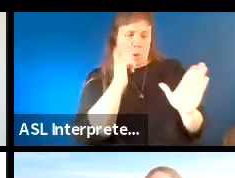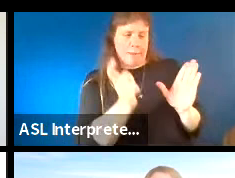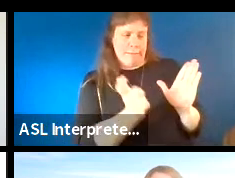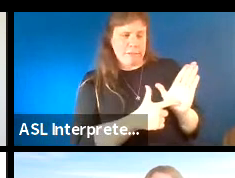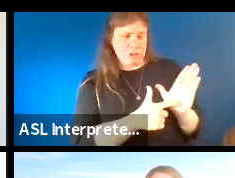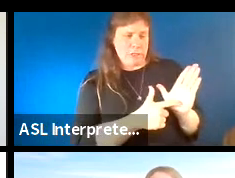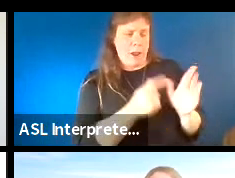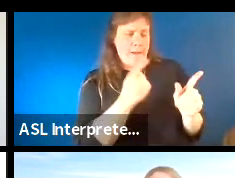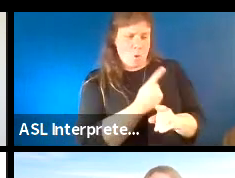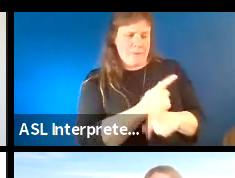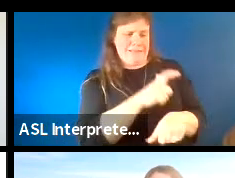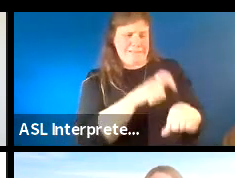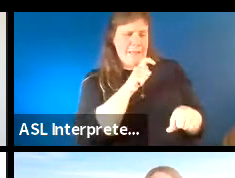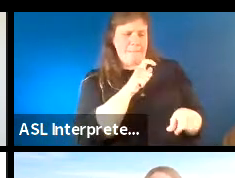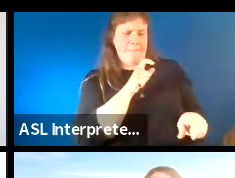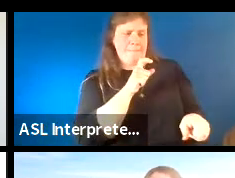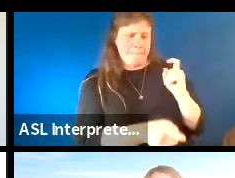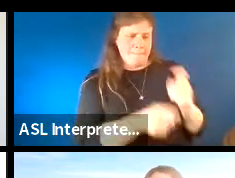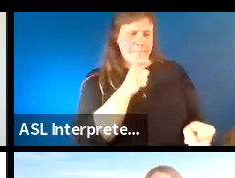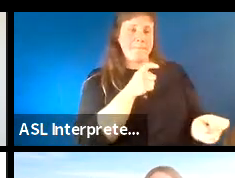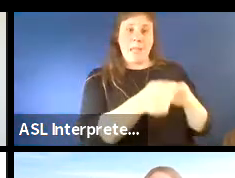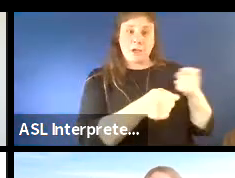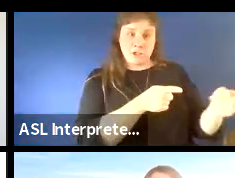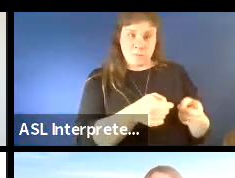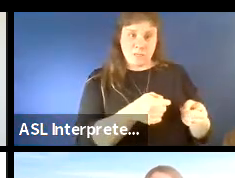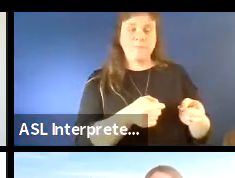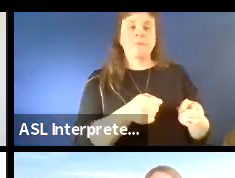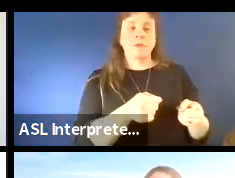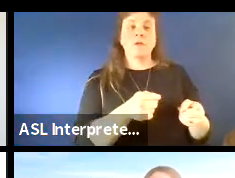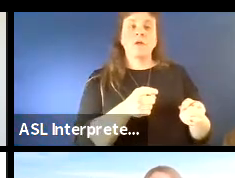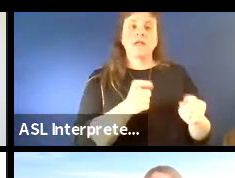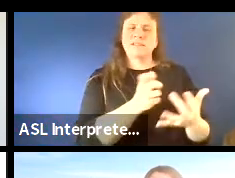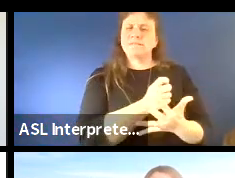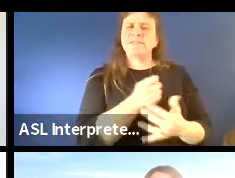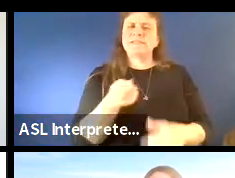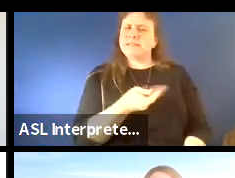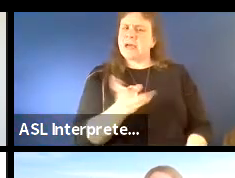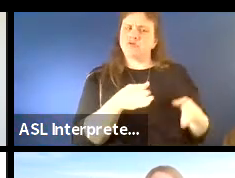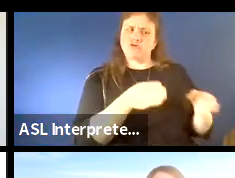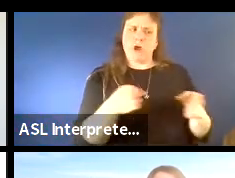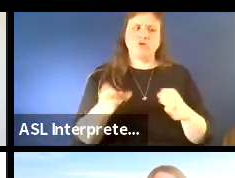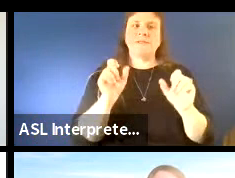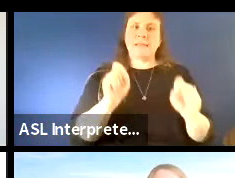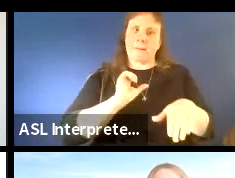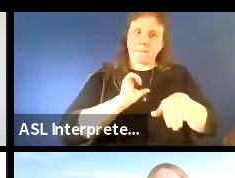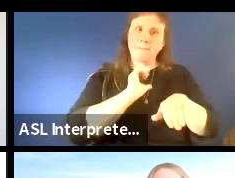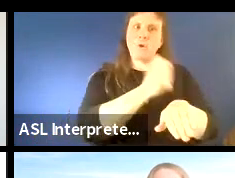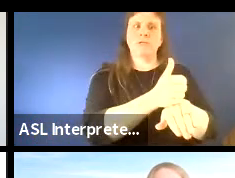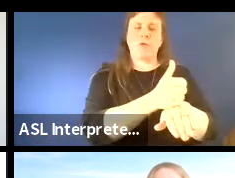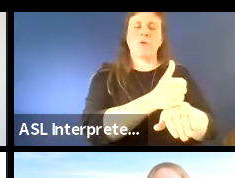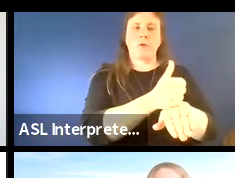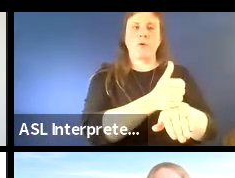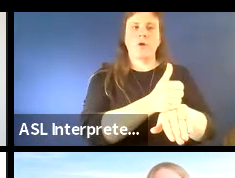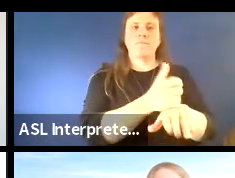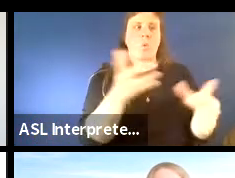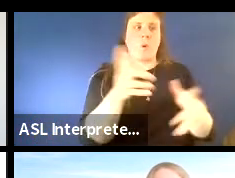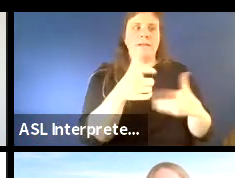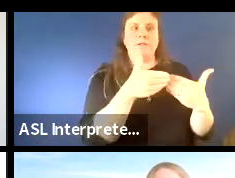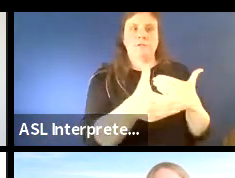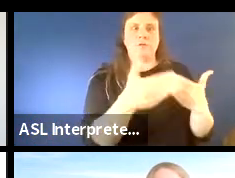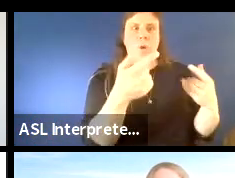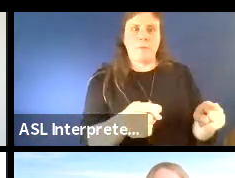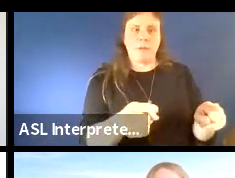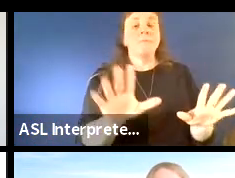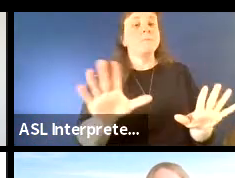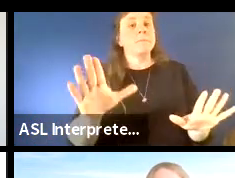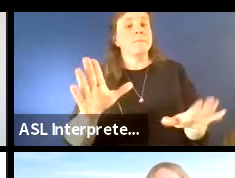management. And I think those are the strategies we can put together in place for what needs to happen. Now, what the decision will be, I